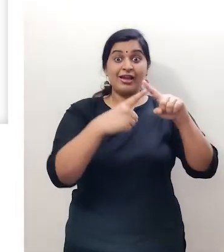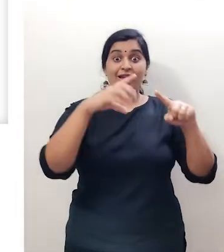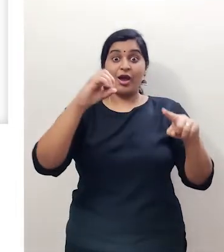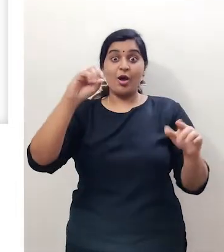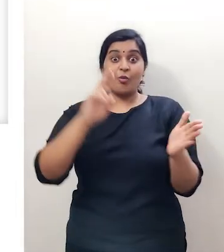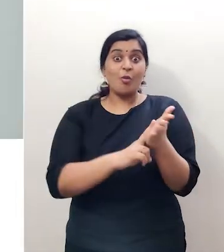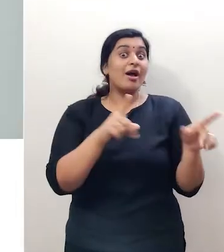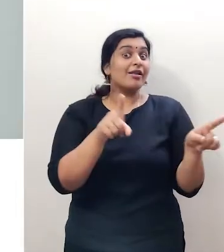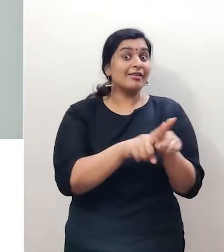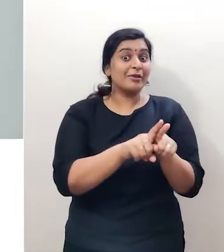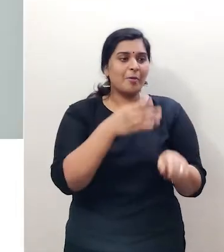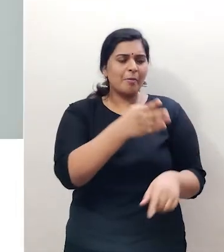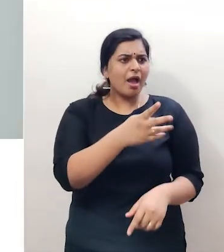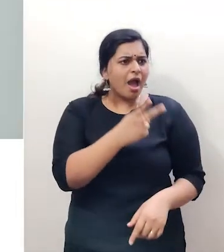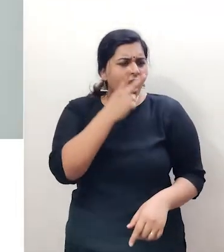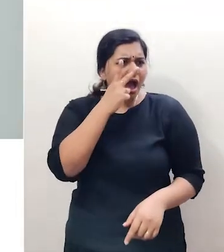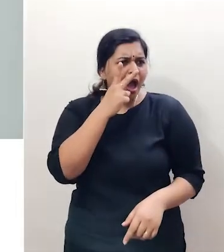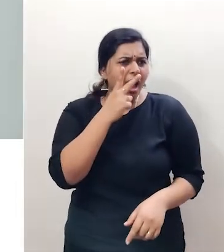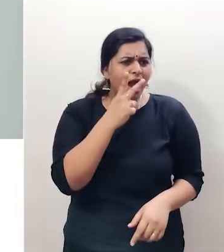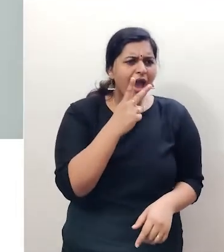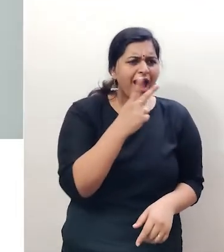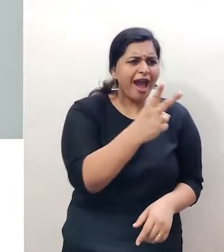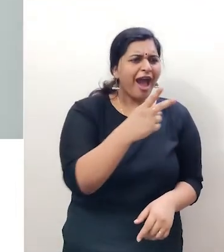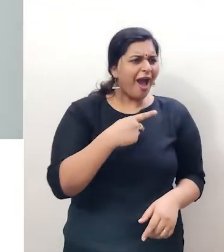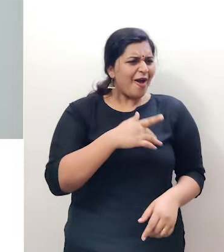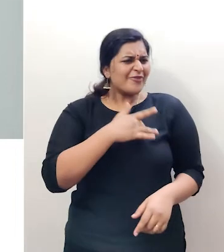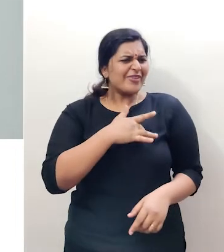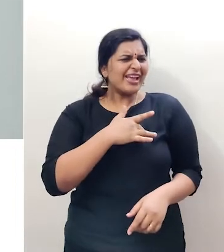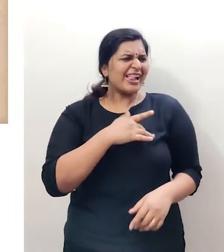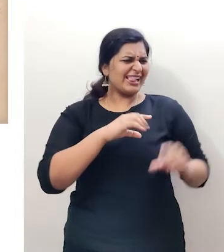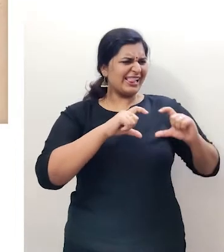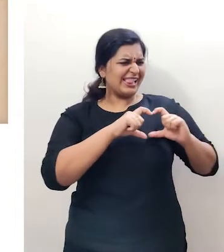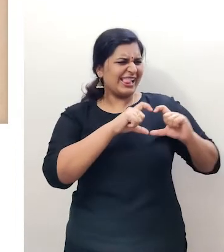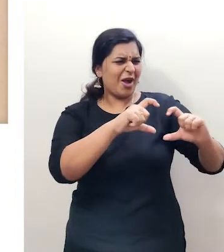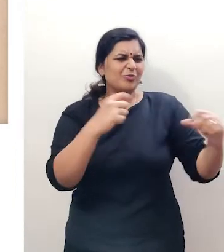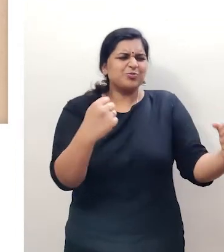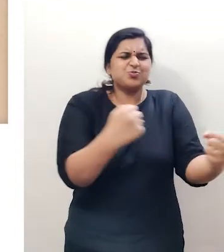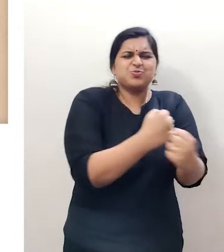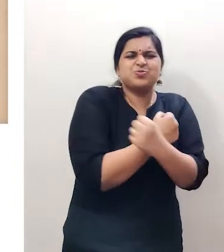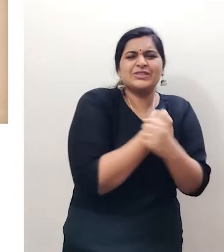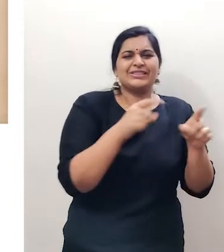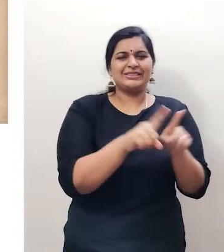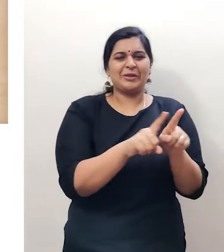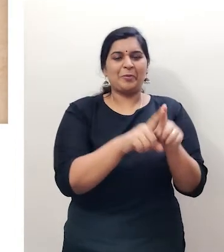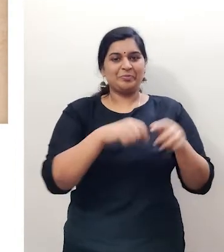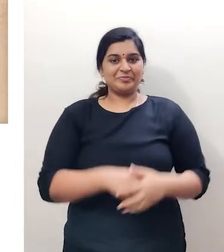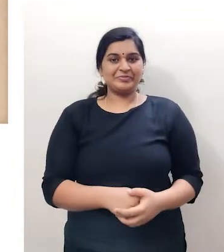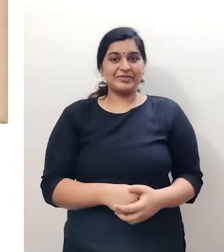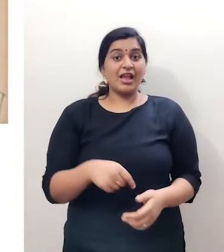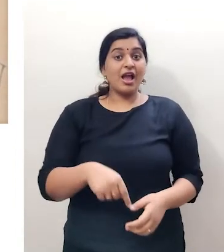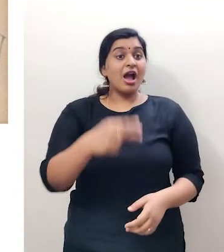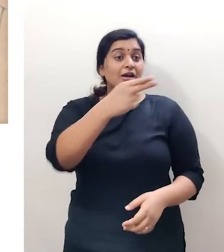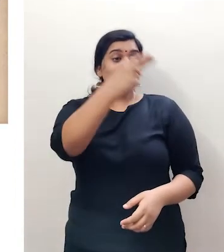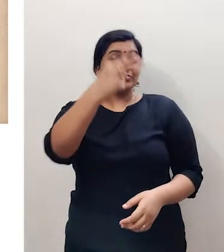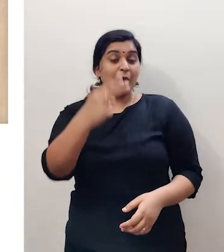non-realistic. Look at it a while longer and you almost want to cuddle it. The singular sweeping brushstrokes that add depth